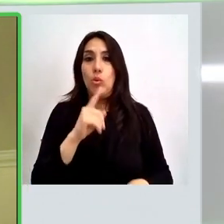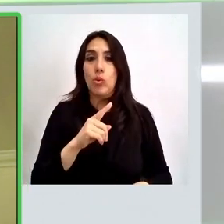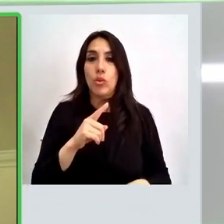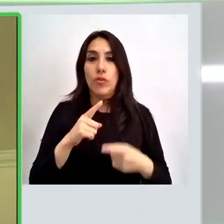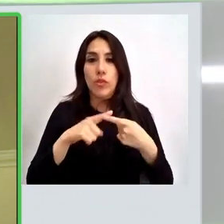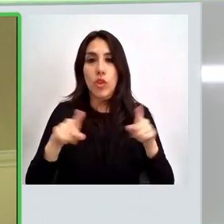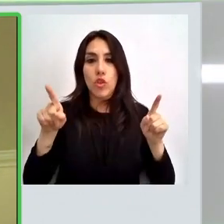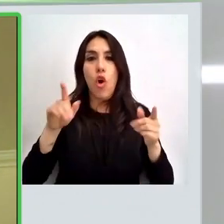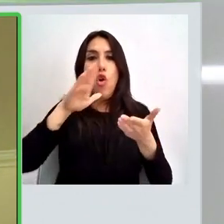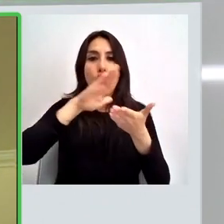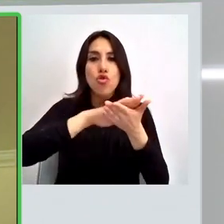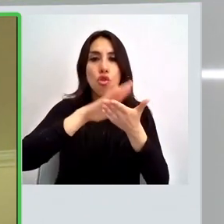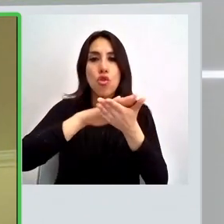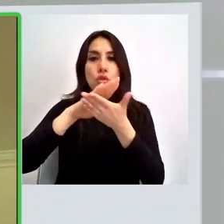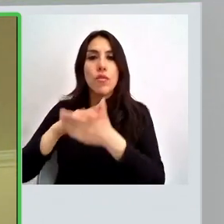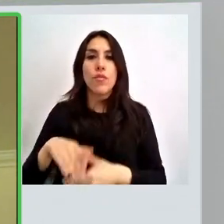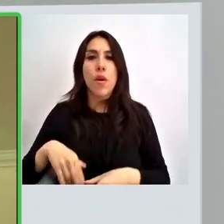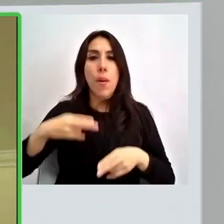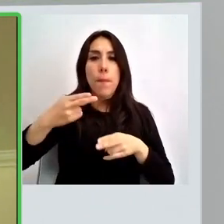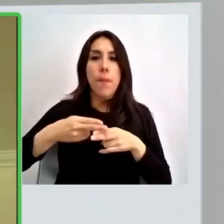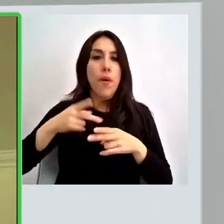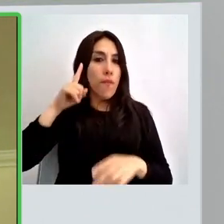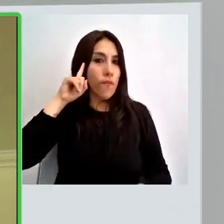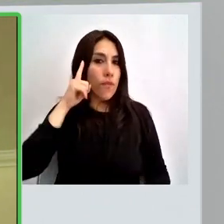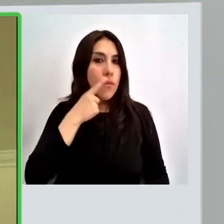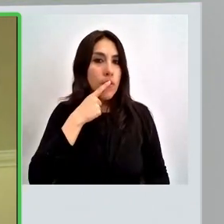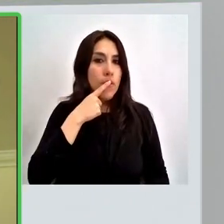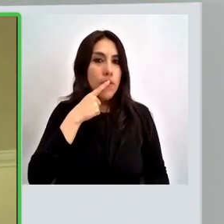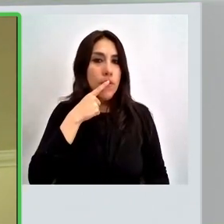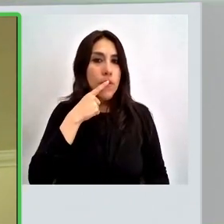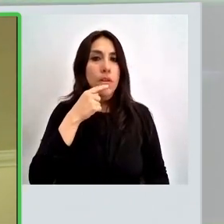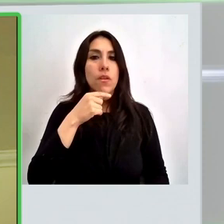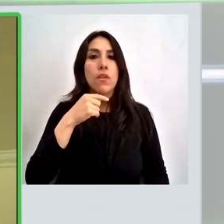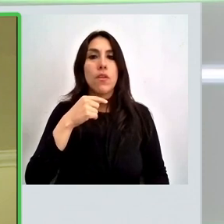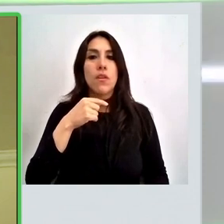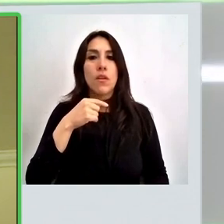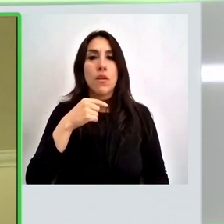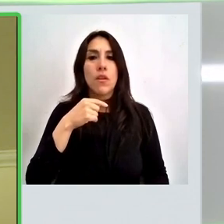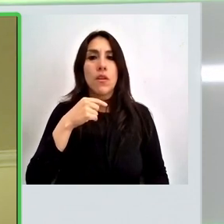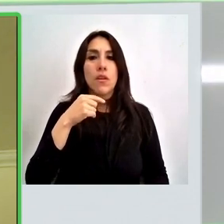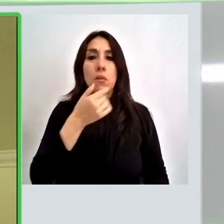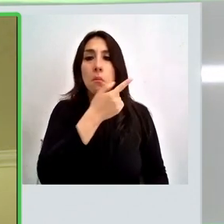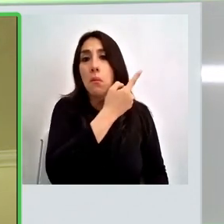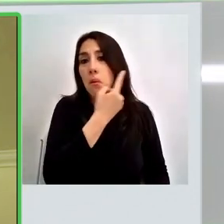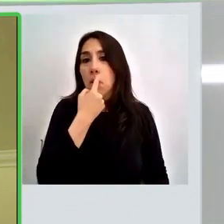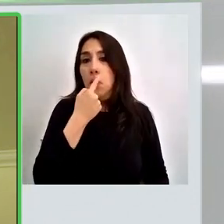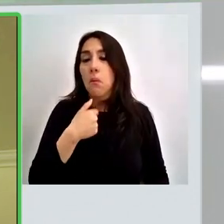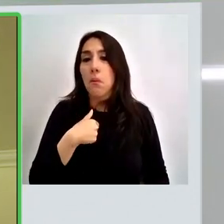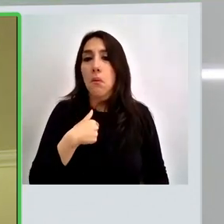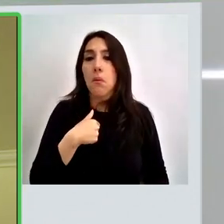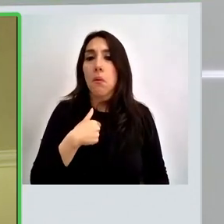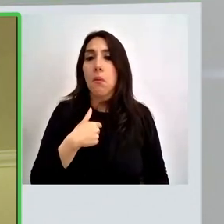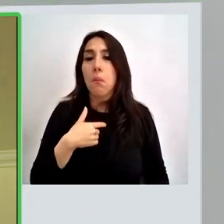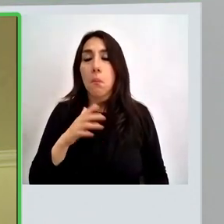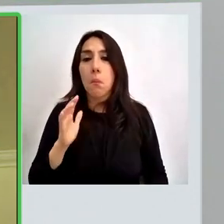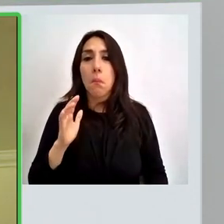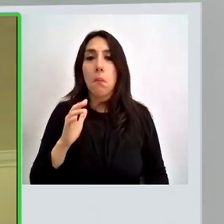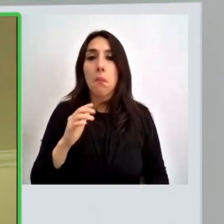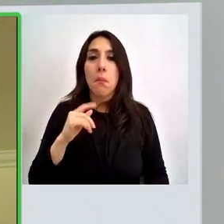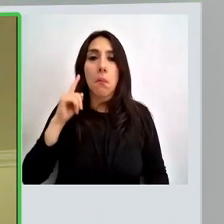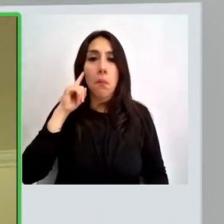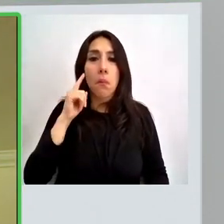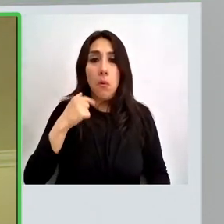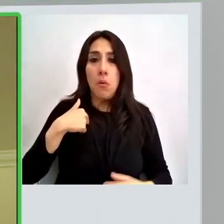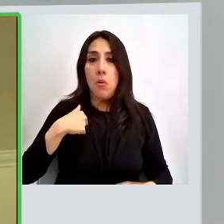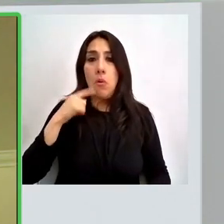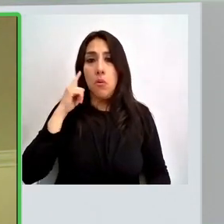I may be deaf, but I'm not dumb. And so when I first got elected, I began